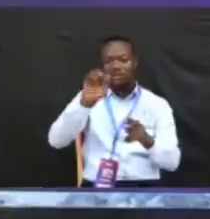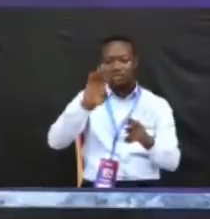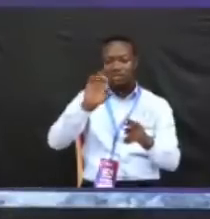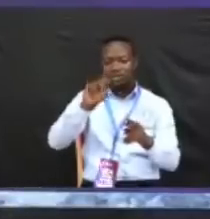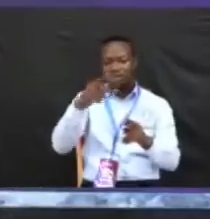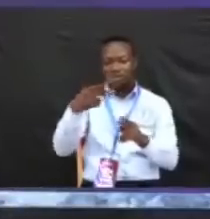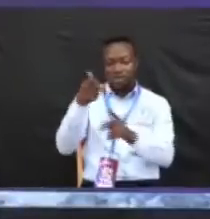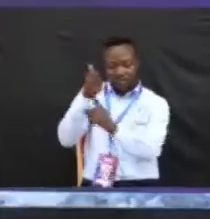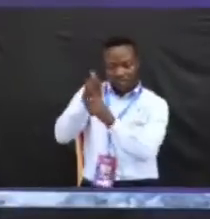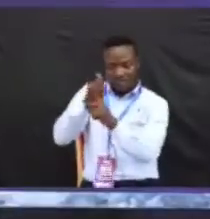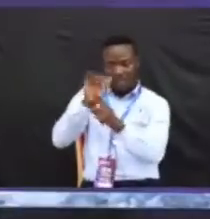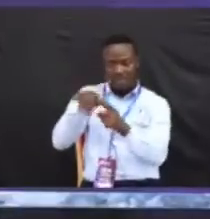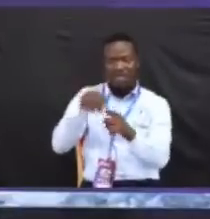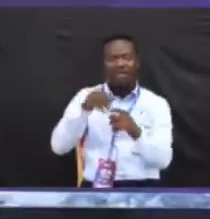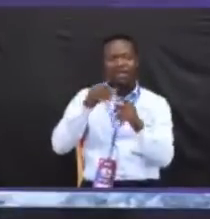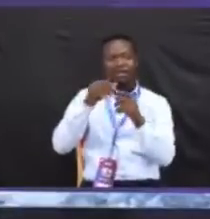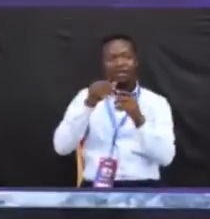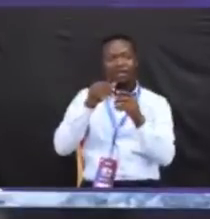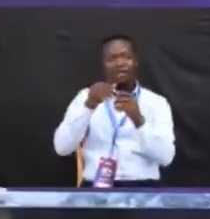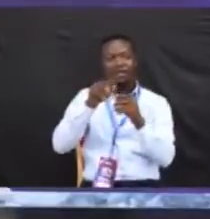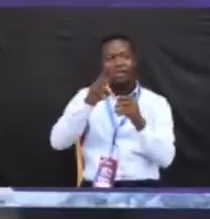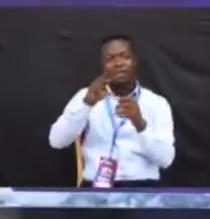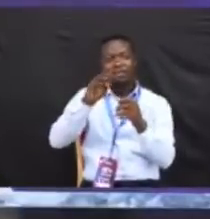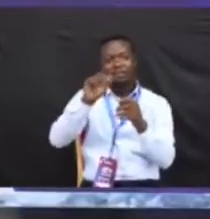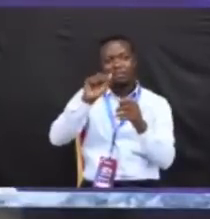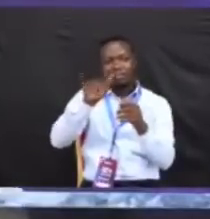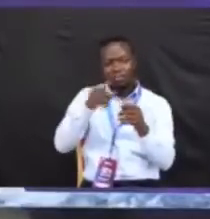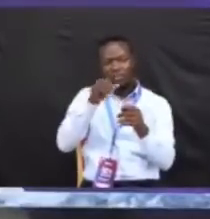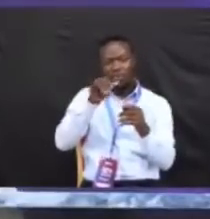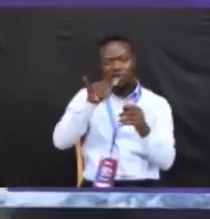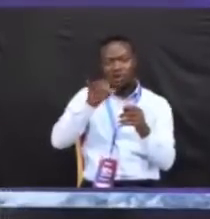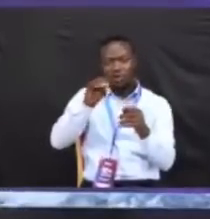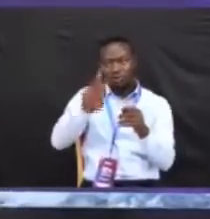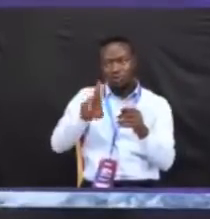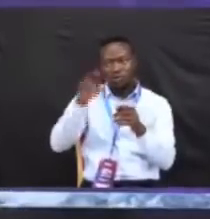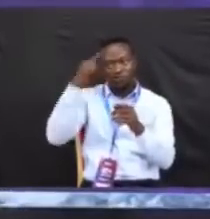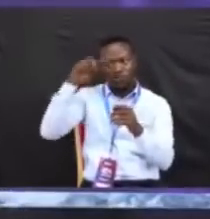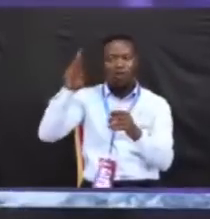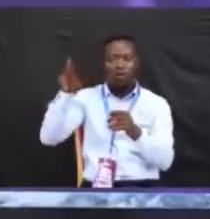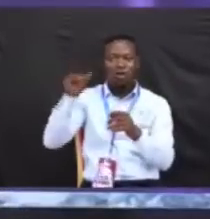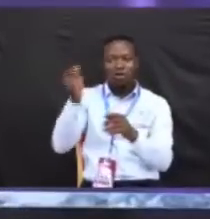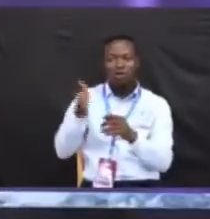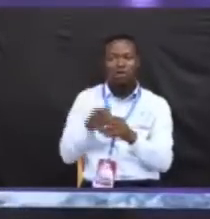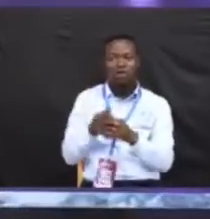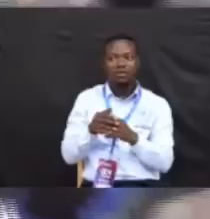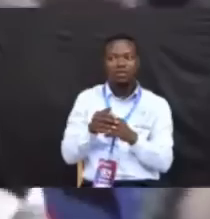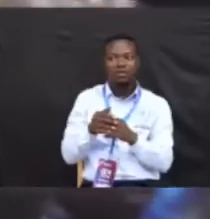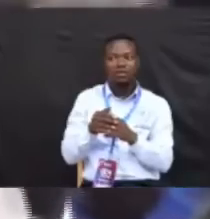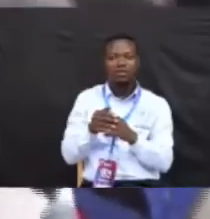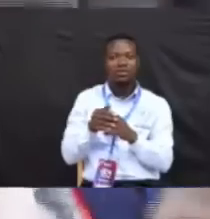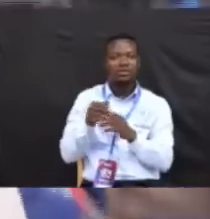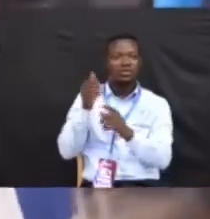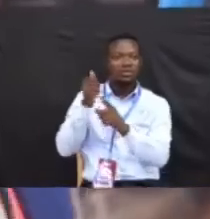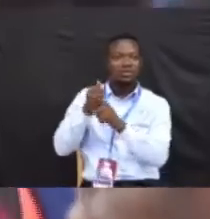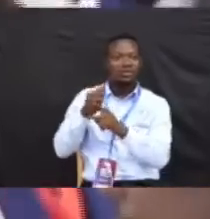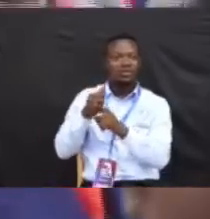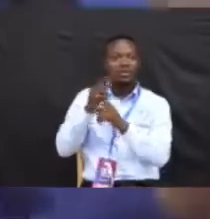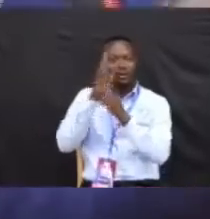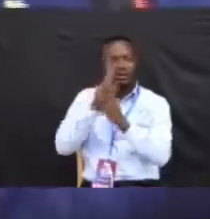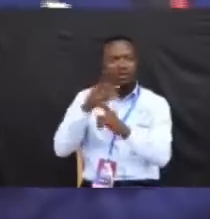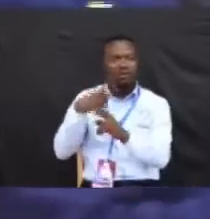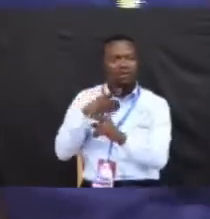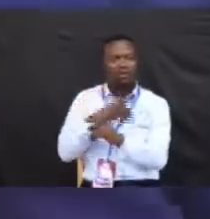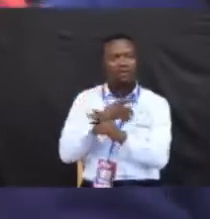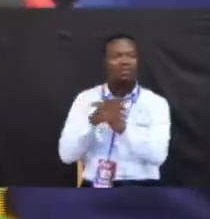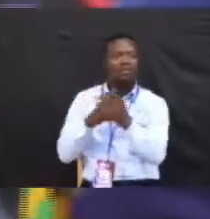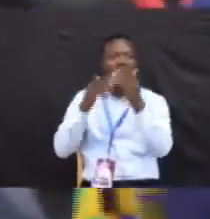MP or mayor for ARA. Honorable Dickness Elizabeth Saki. You